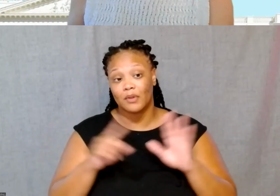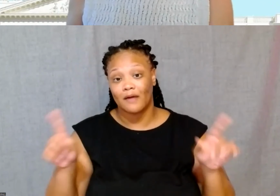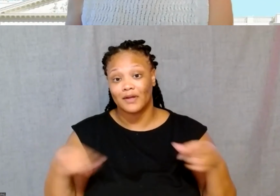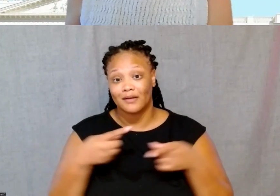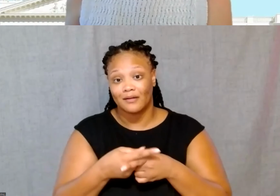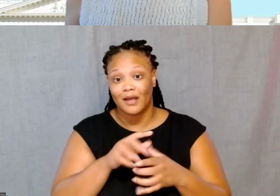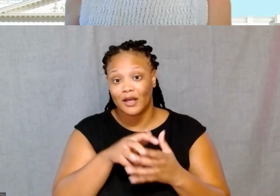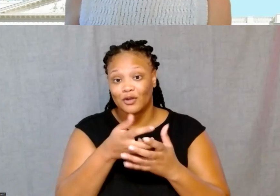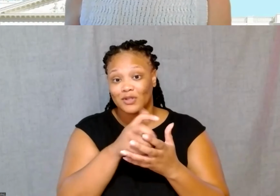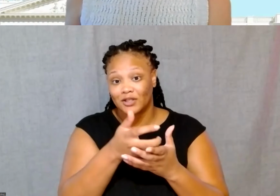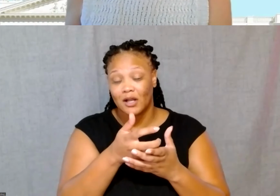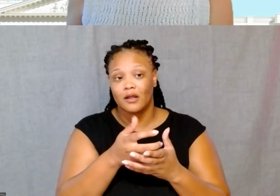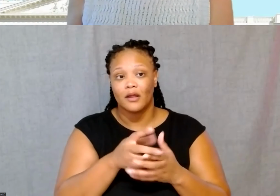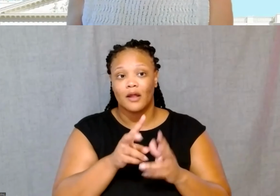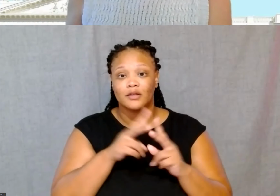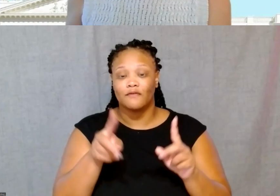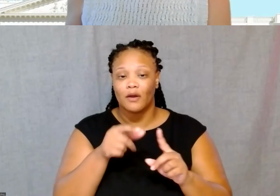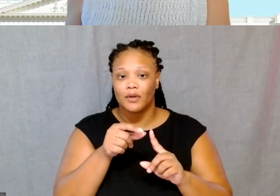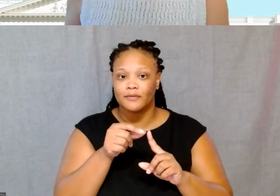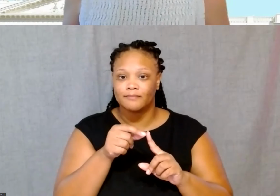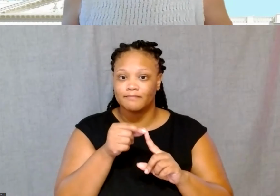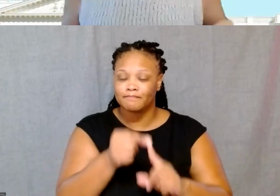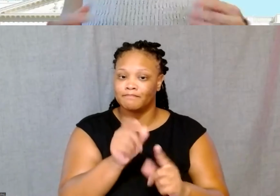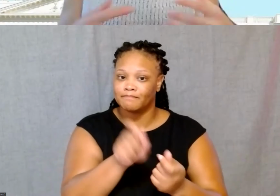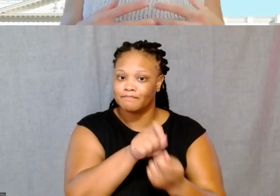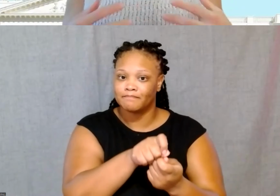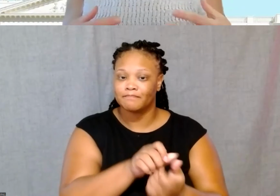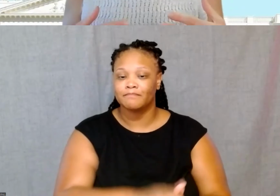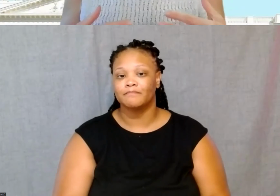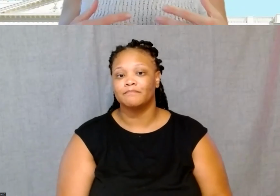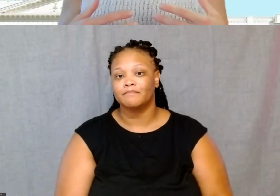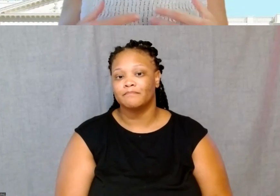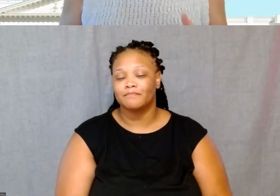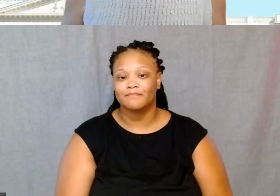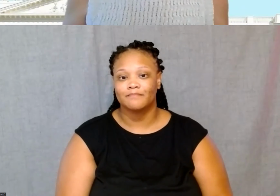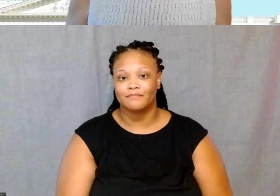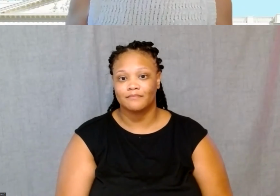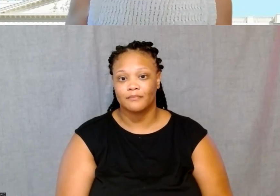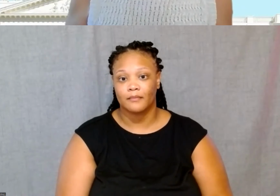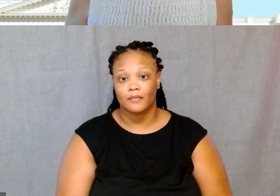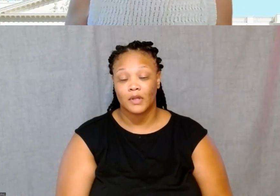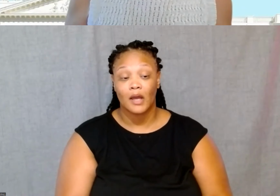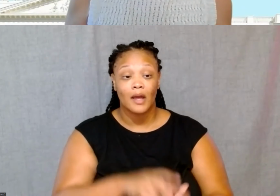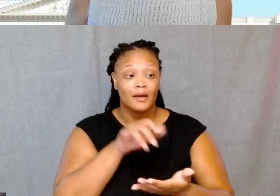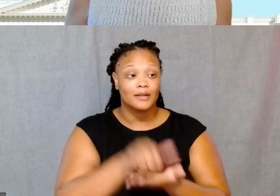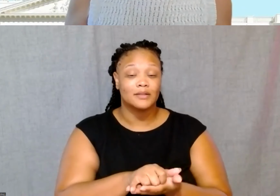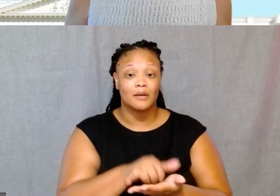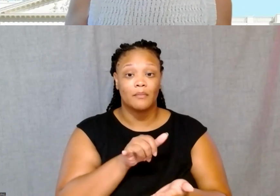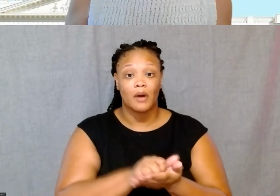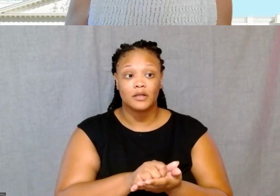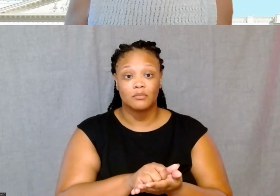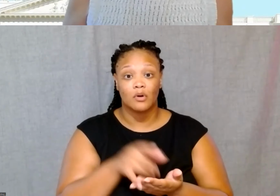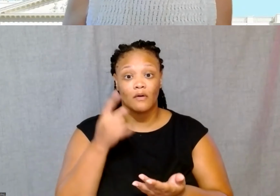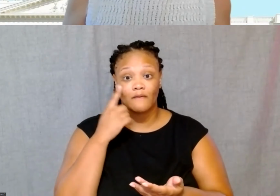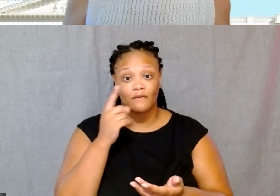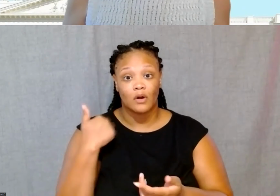acute. And the fact that it's impossible for us to be able to live by